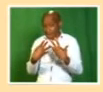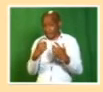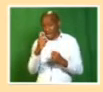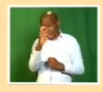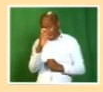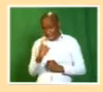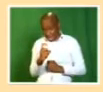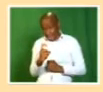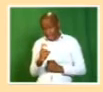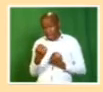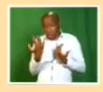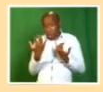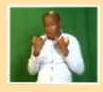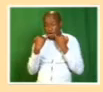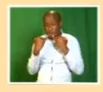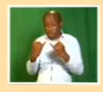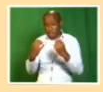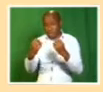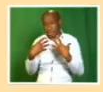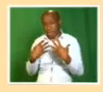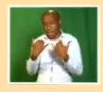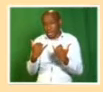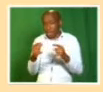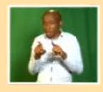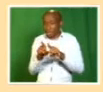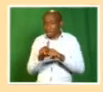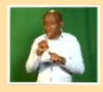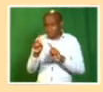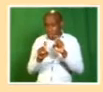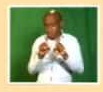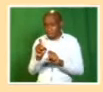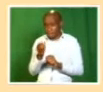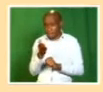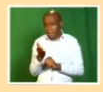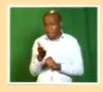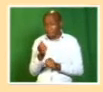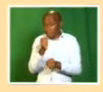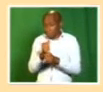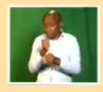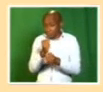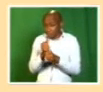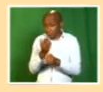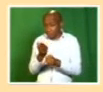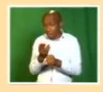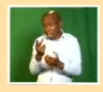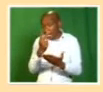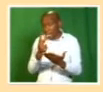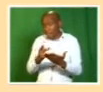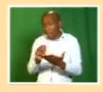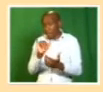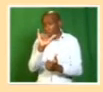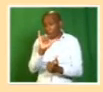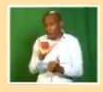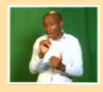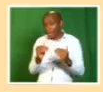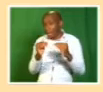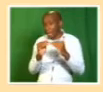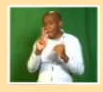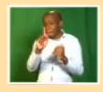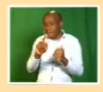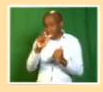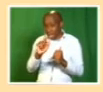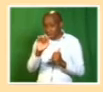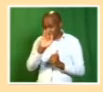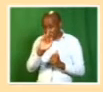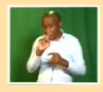x-intercept or given some information, like in this question here. This activity, the graph of y is equals to